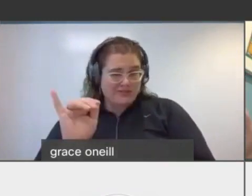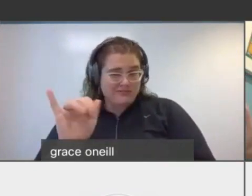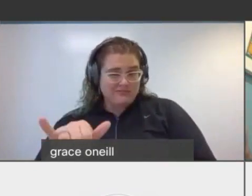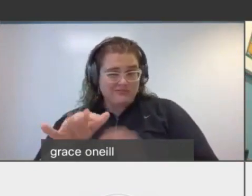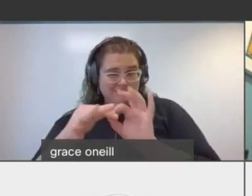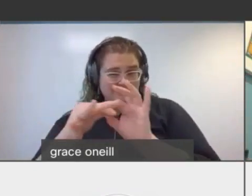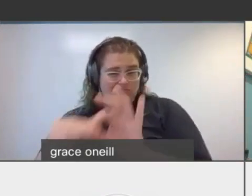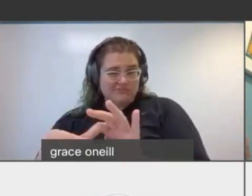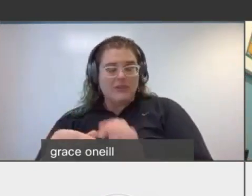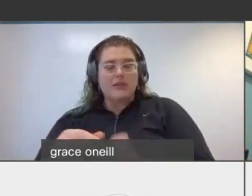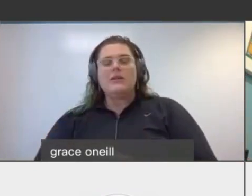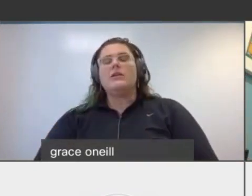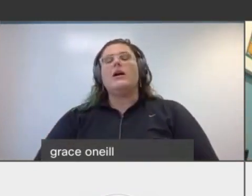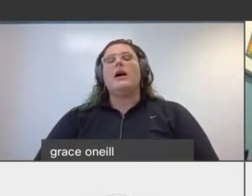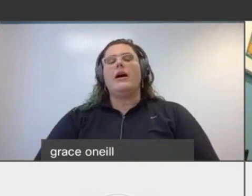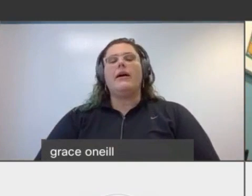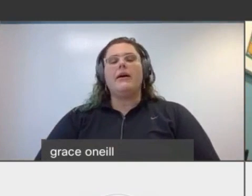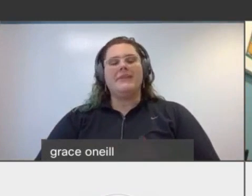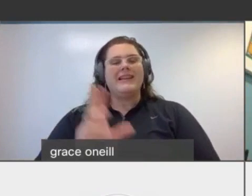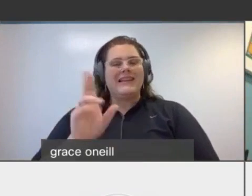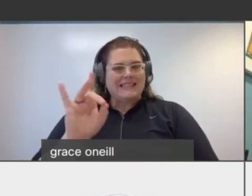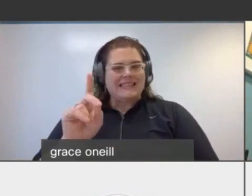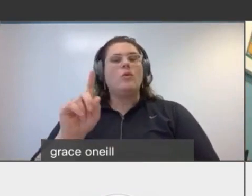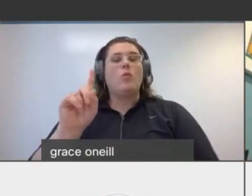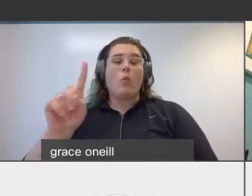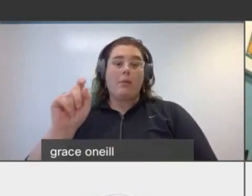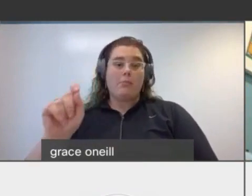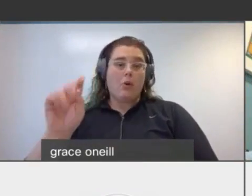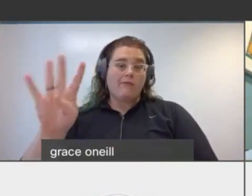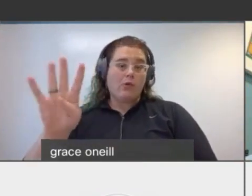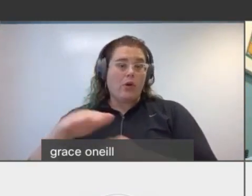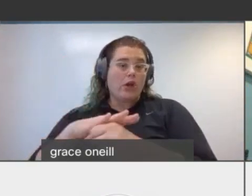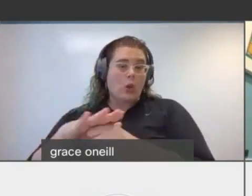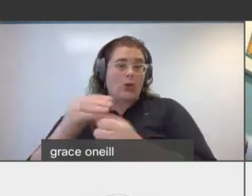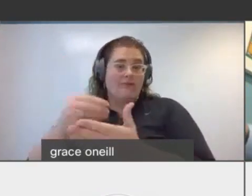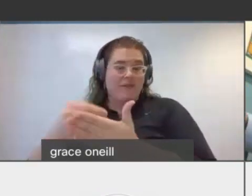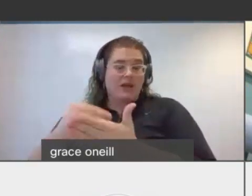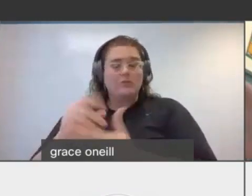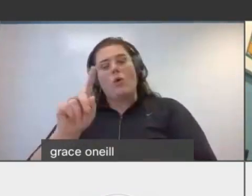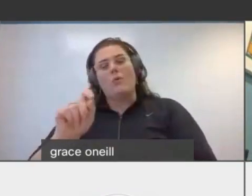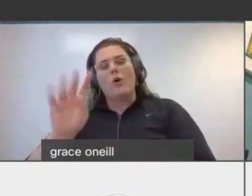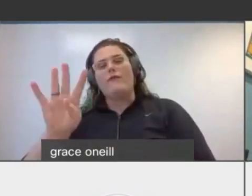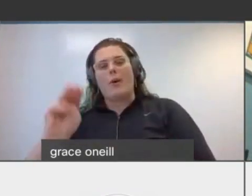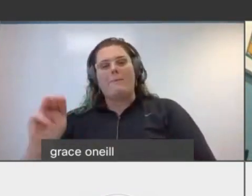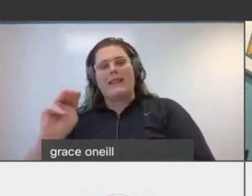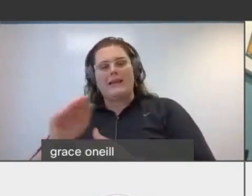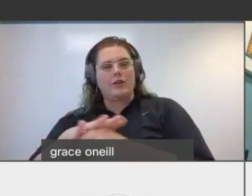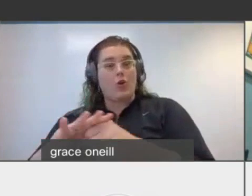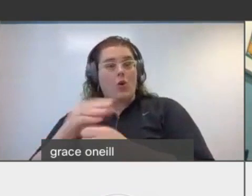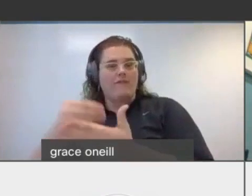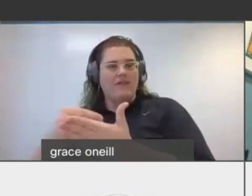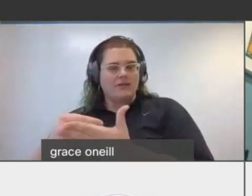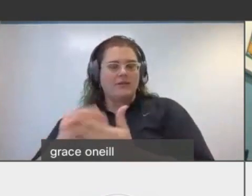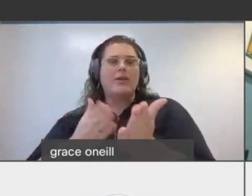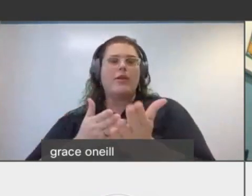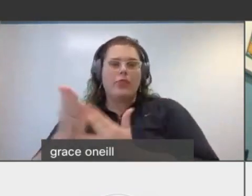They were able to allocate 1.4 million in local funds, and they were able to do it through the waiver so that we could capture